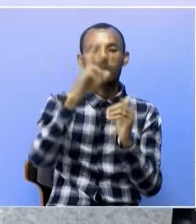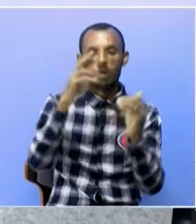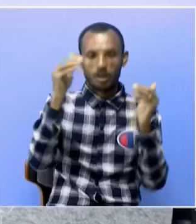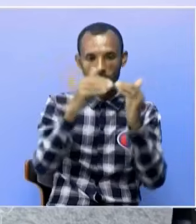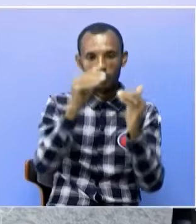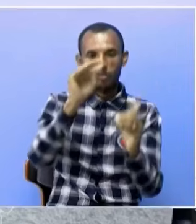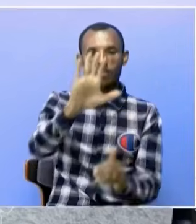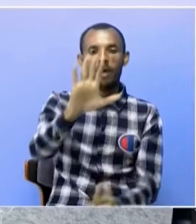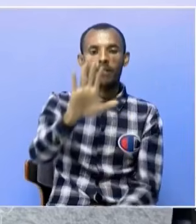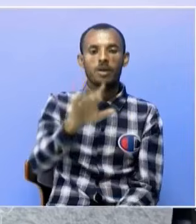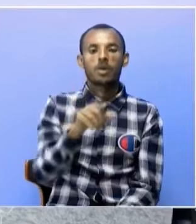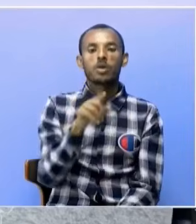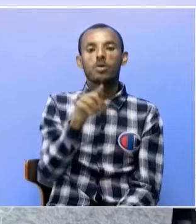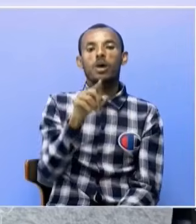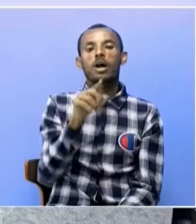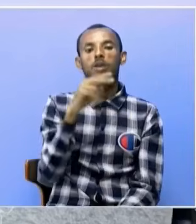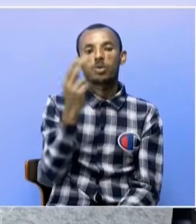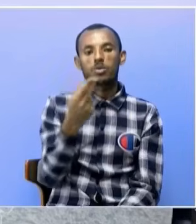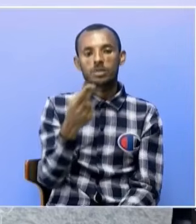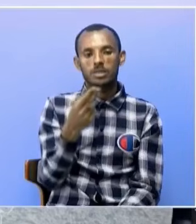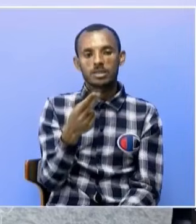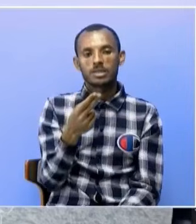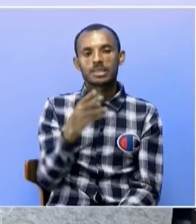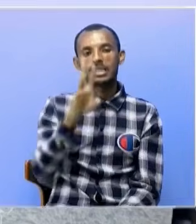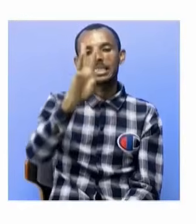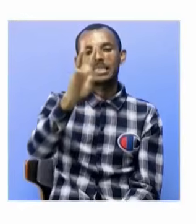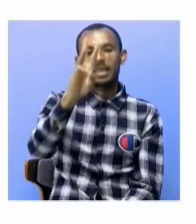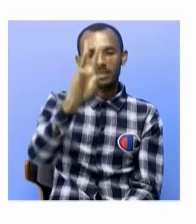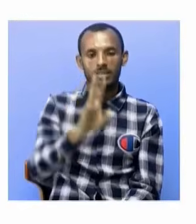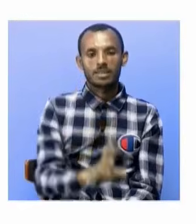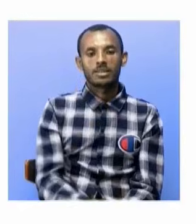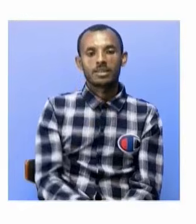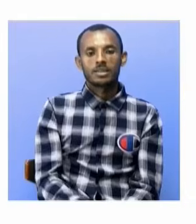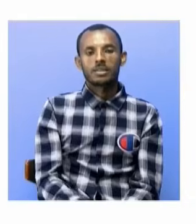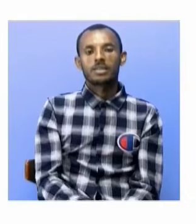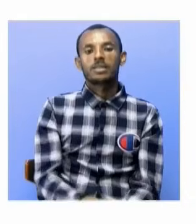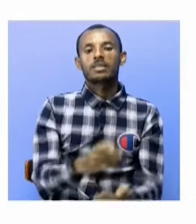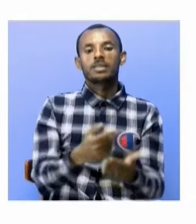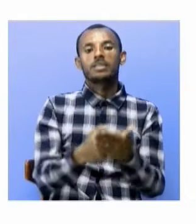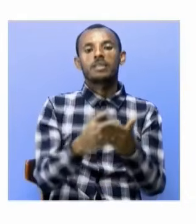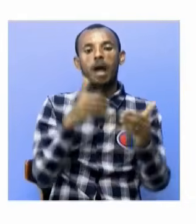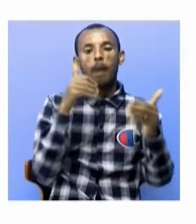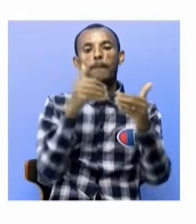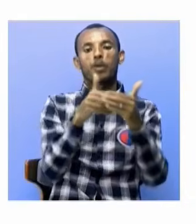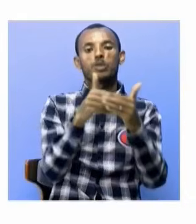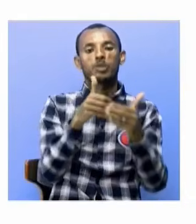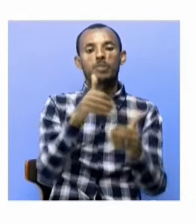5. So you can round it to 6. So this is approximately